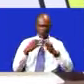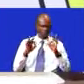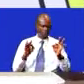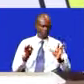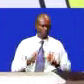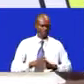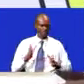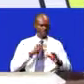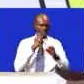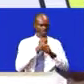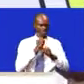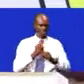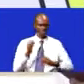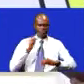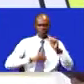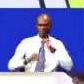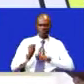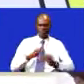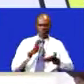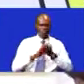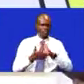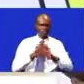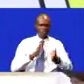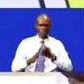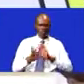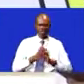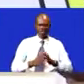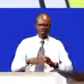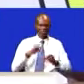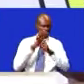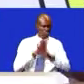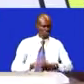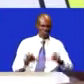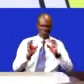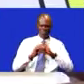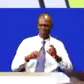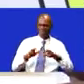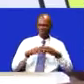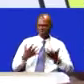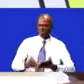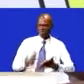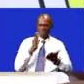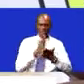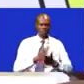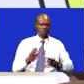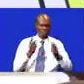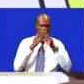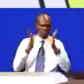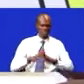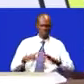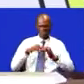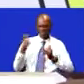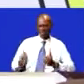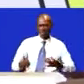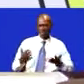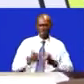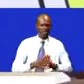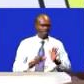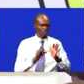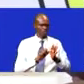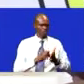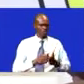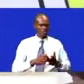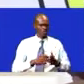to be free to do their activity without many hindrances. Where there are still some gaps to,